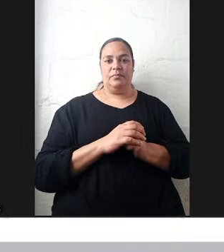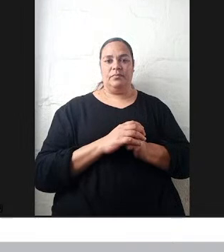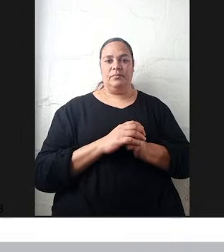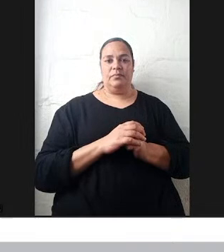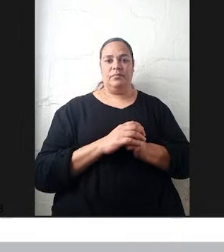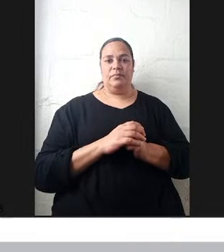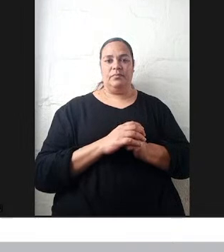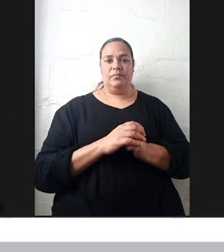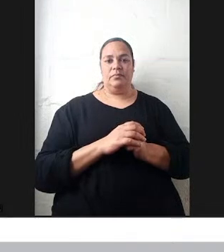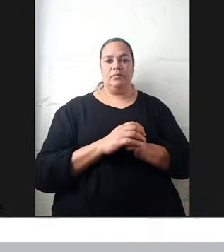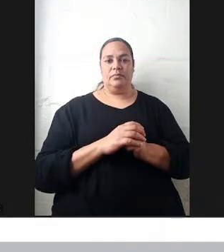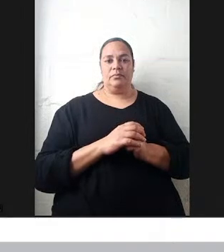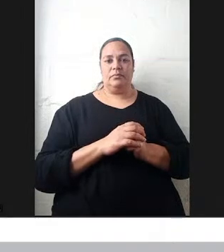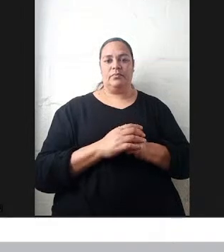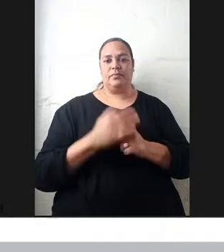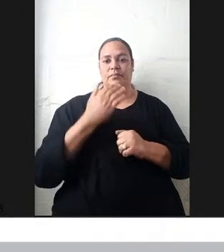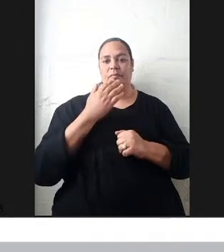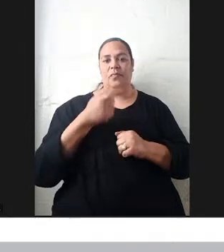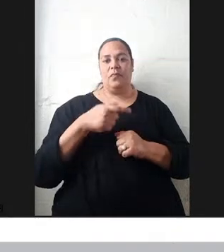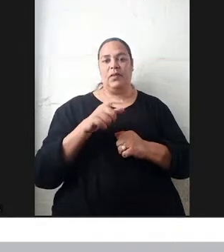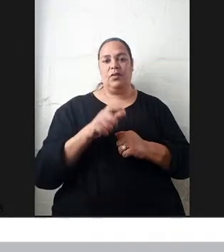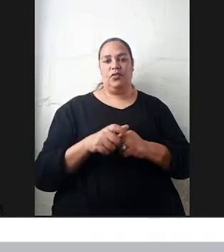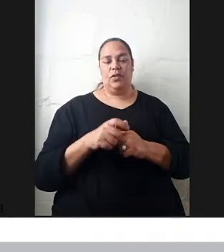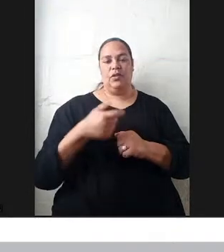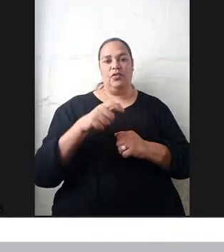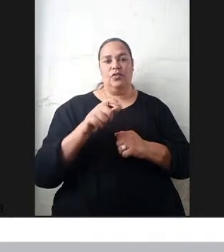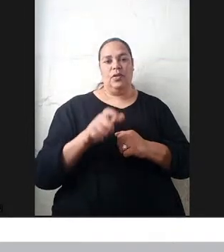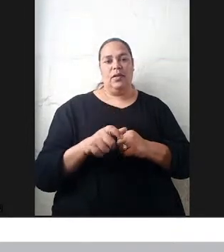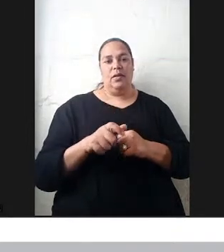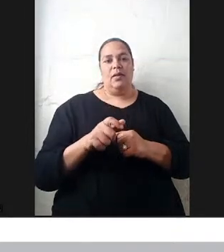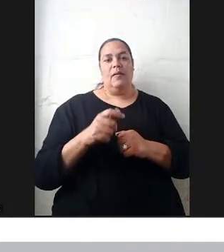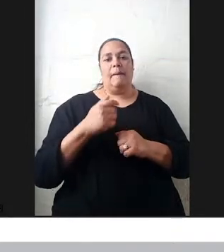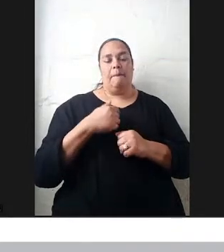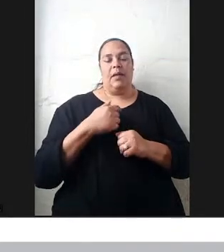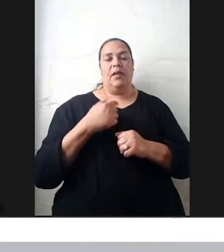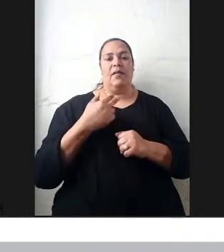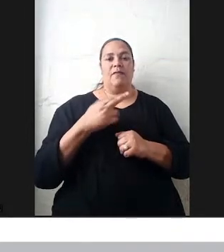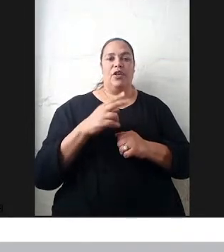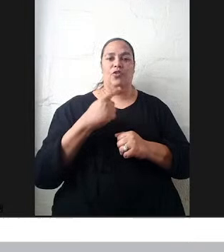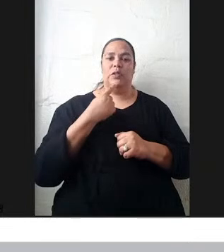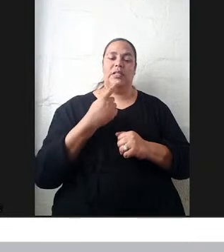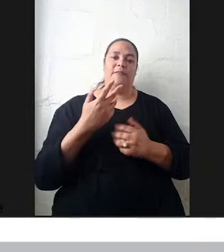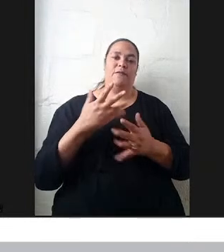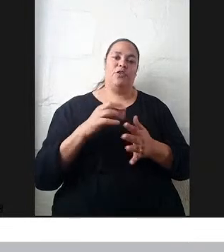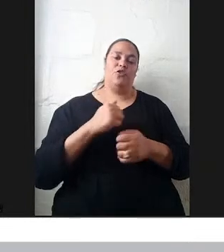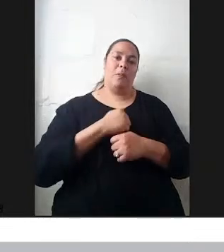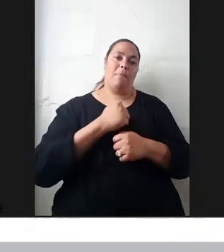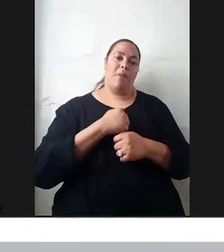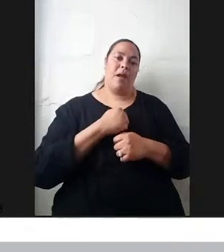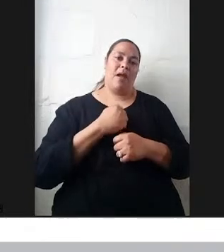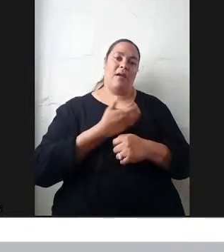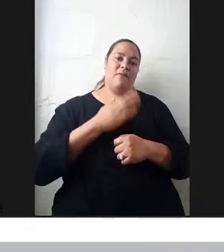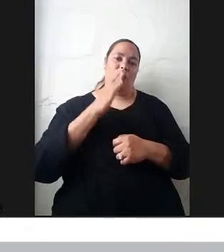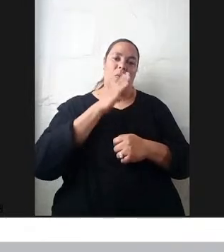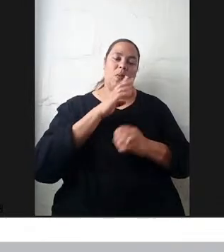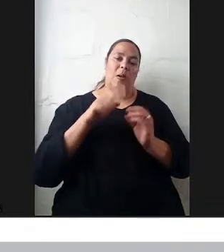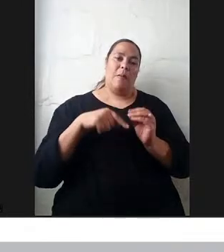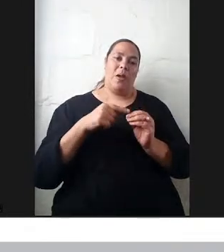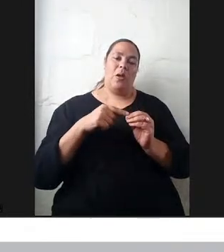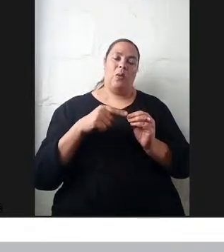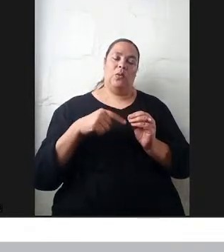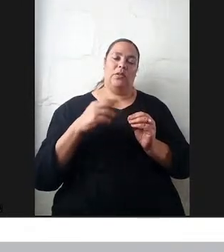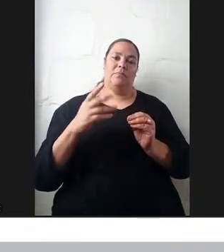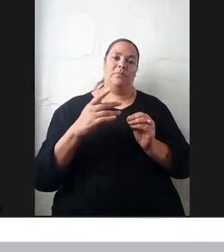Thank you, Chair. Chair, I did register already my discomfort with the lack